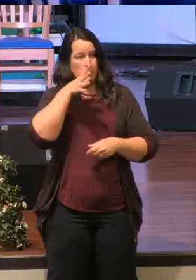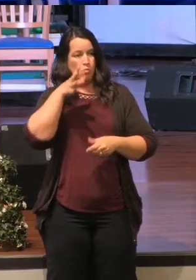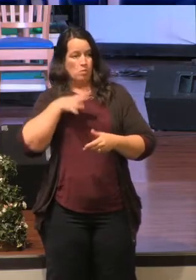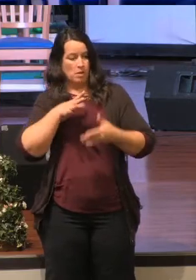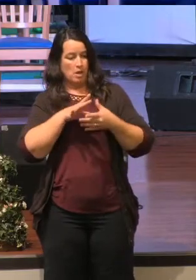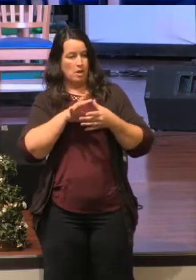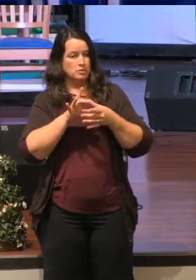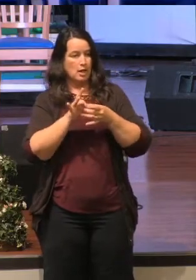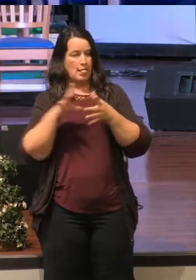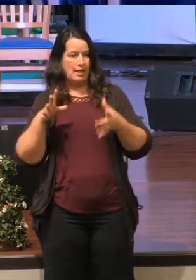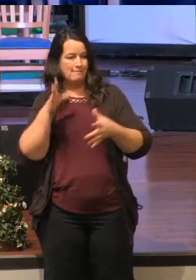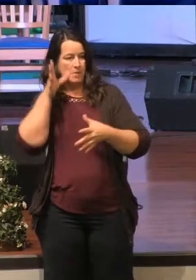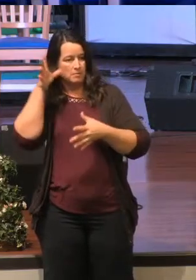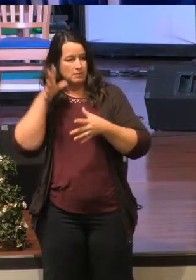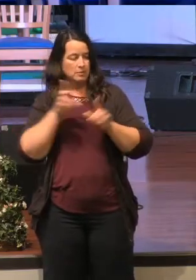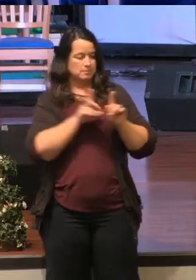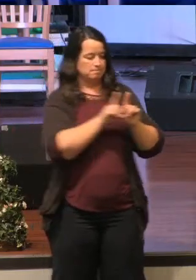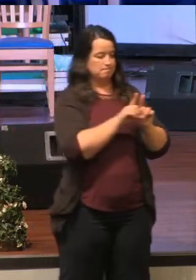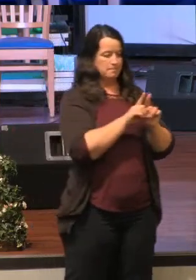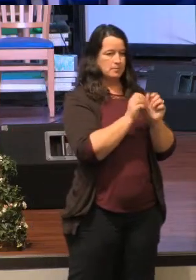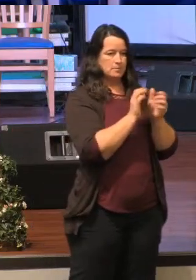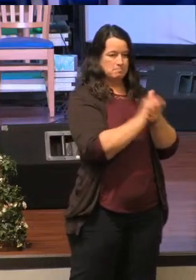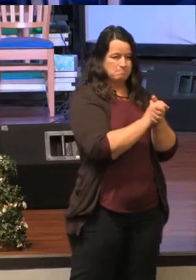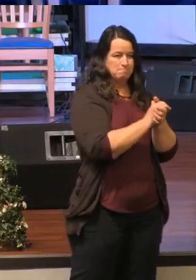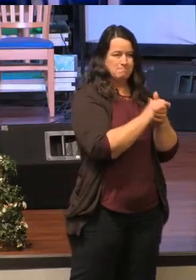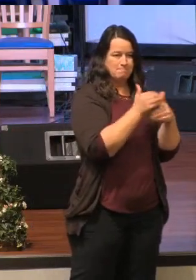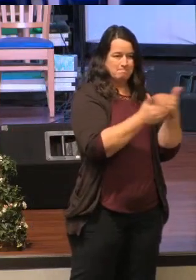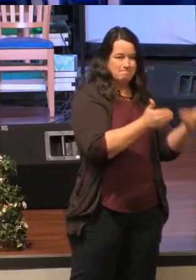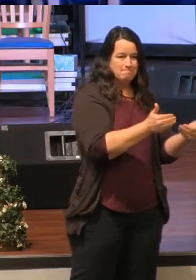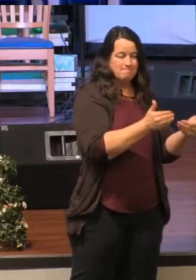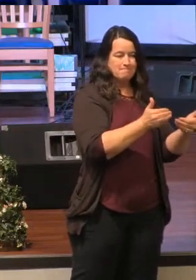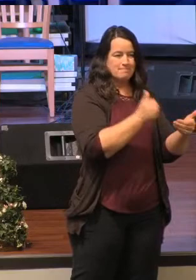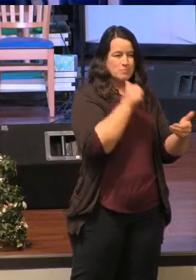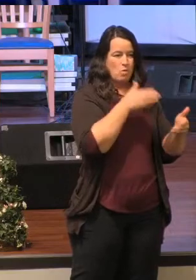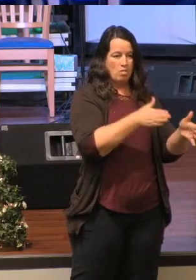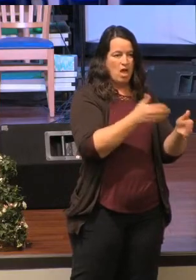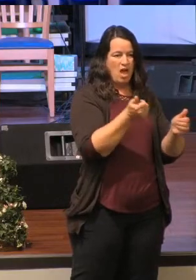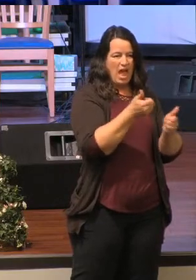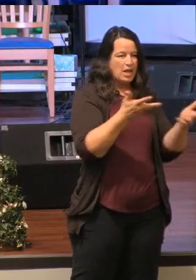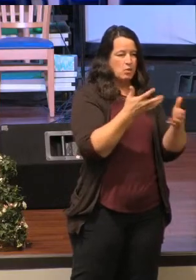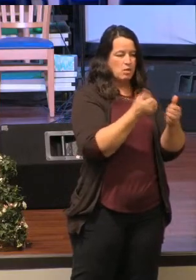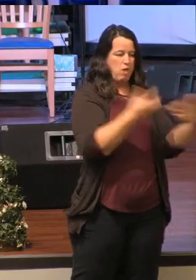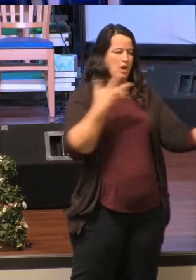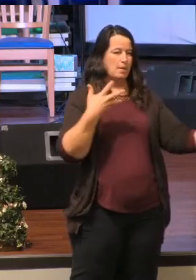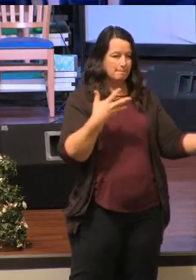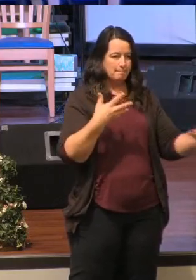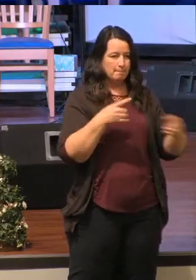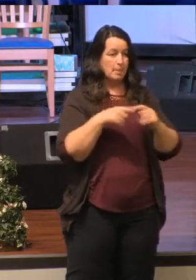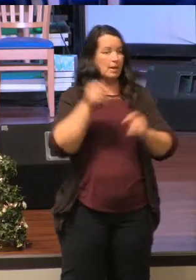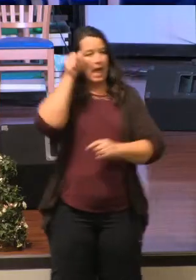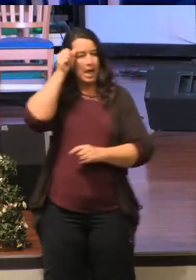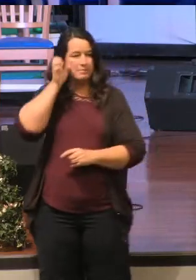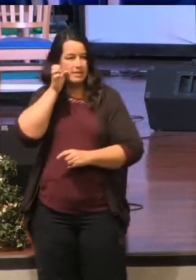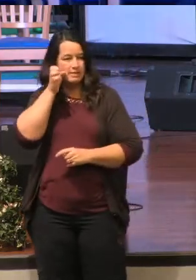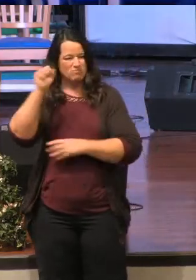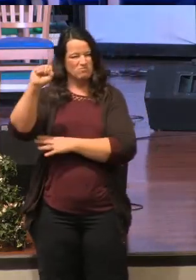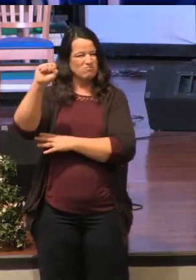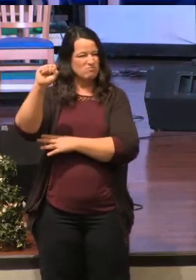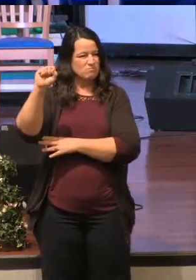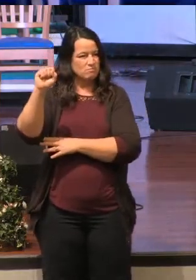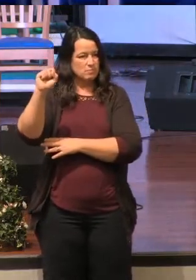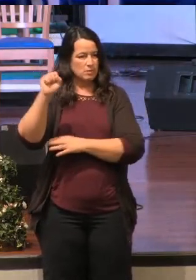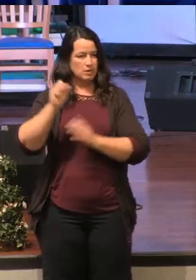it. Therefore, what God hath joined together, let not man put asunder. He was there when Adam and Eve rebelled, and he knows that you have rebelled against